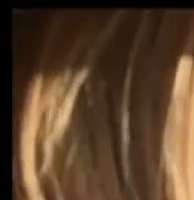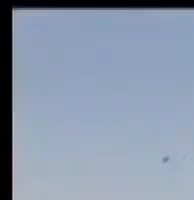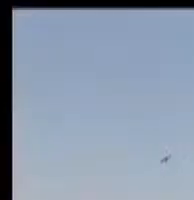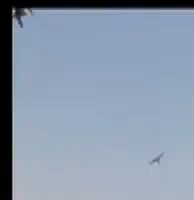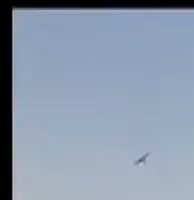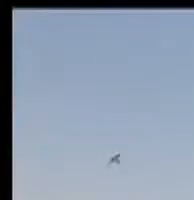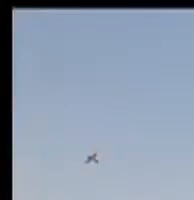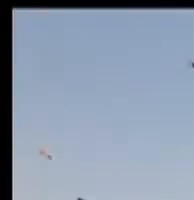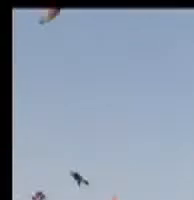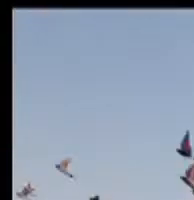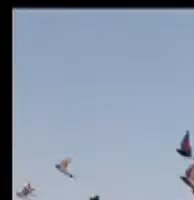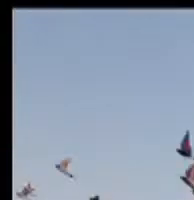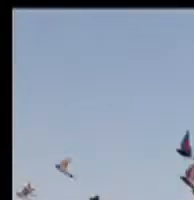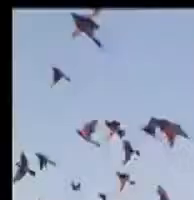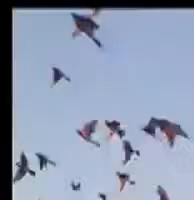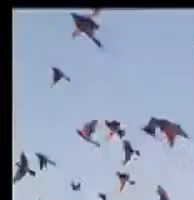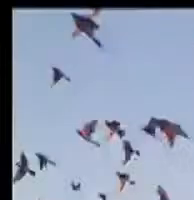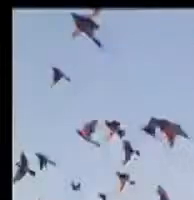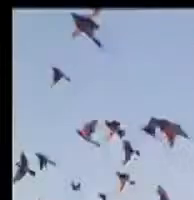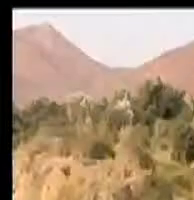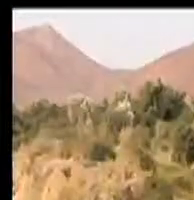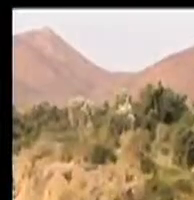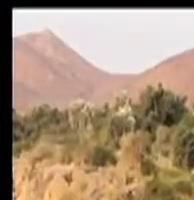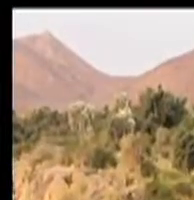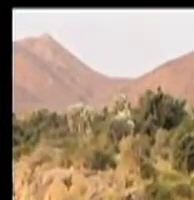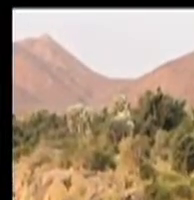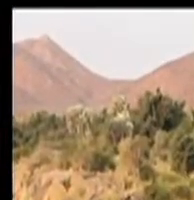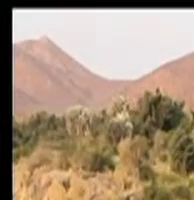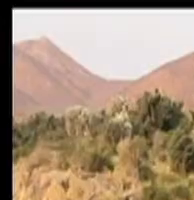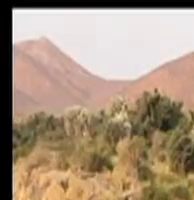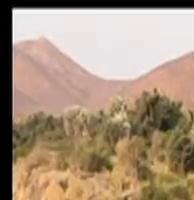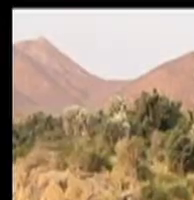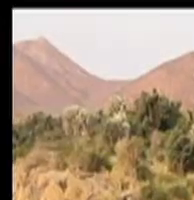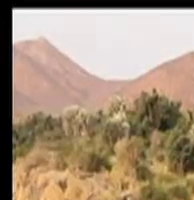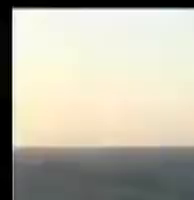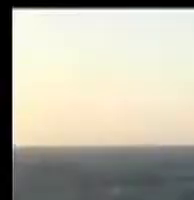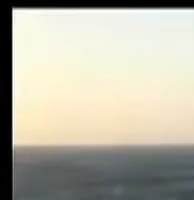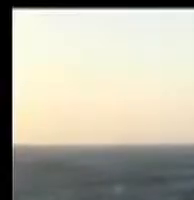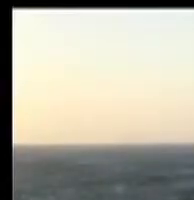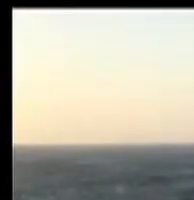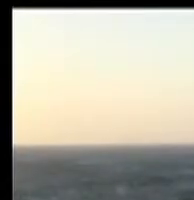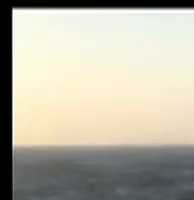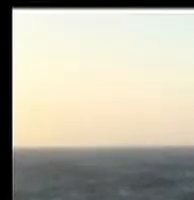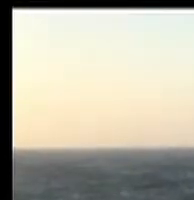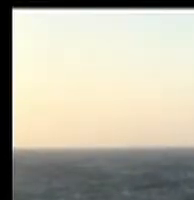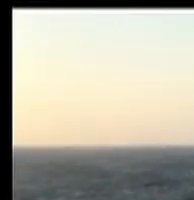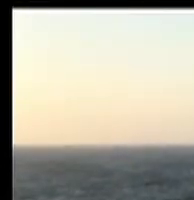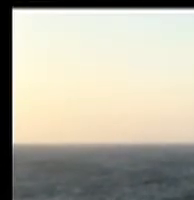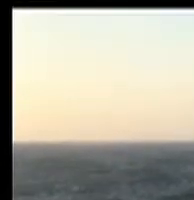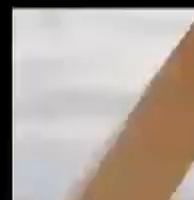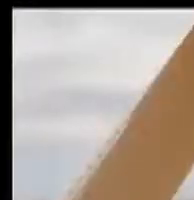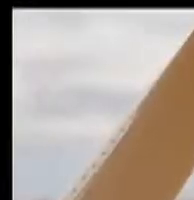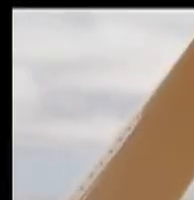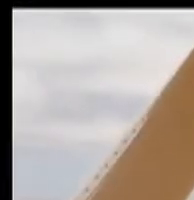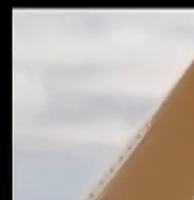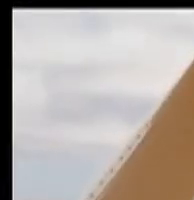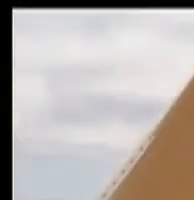hope. Take a few, and someday soon you'll once again be able to stay in wonder at this magnificent